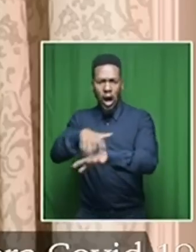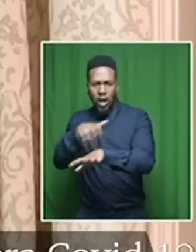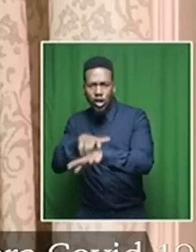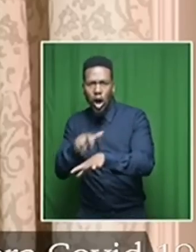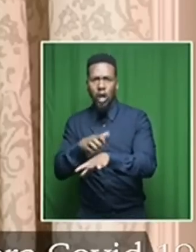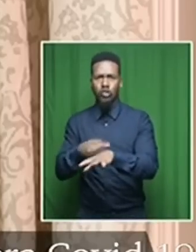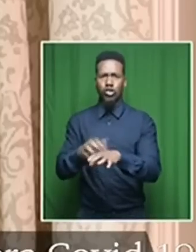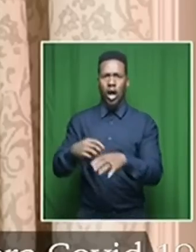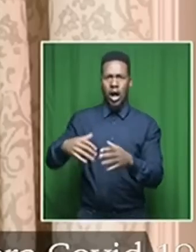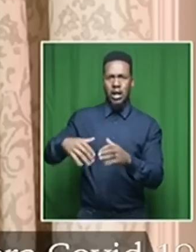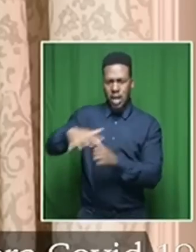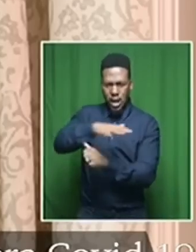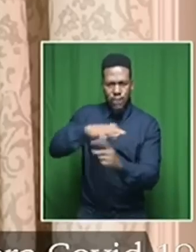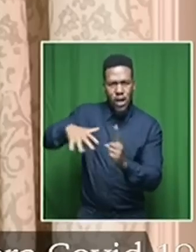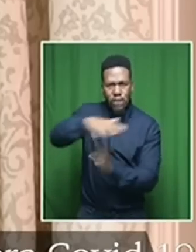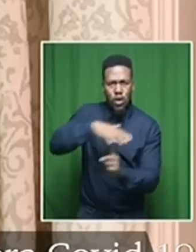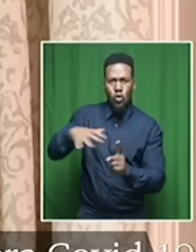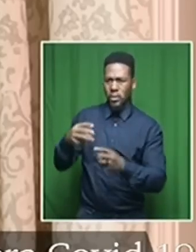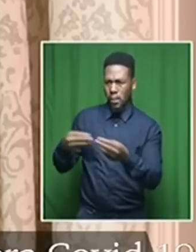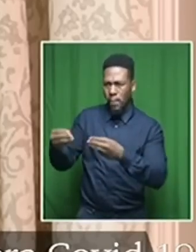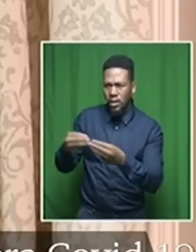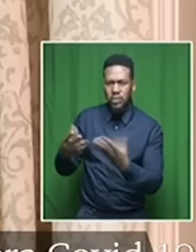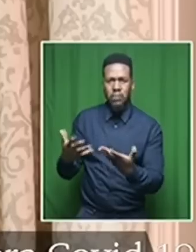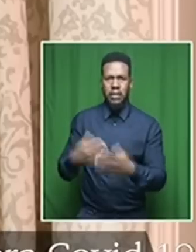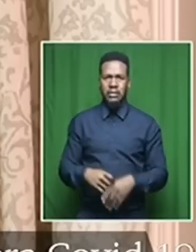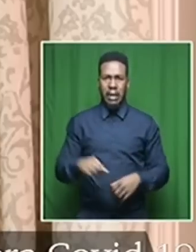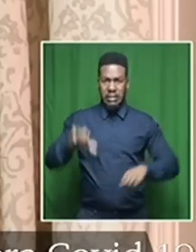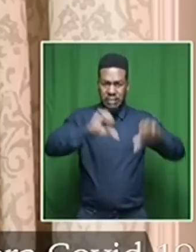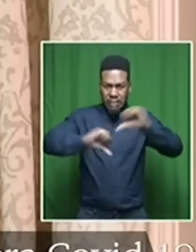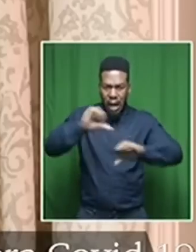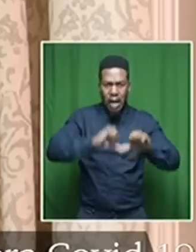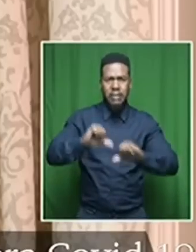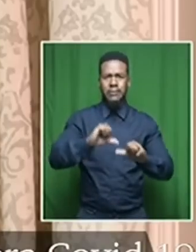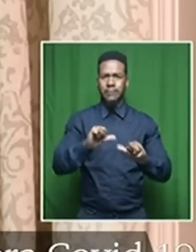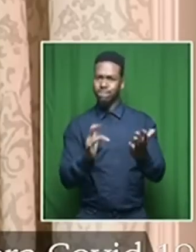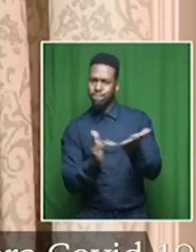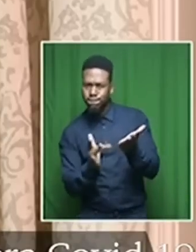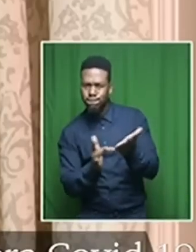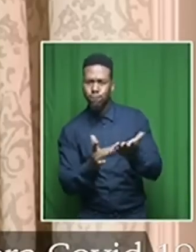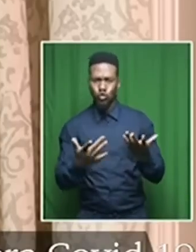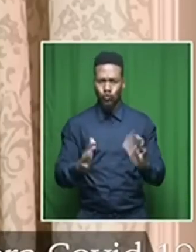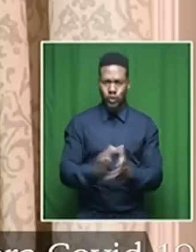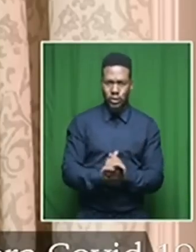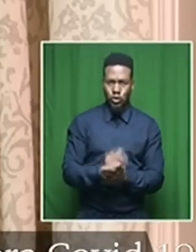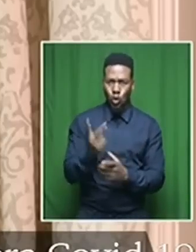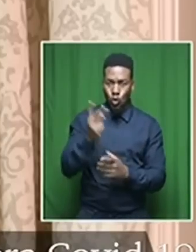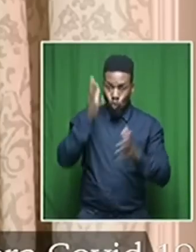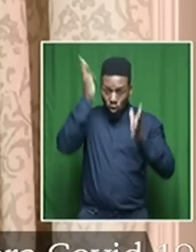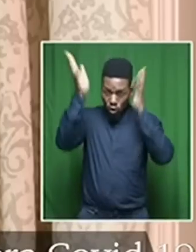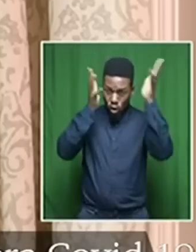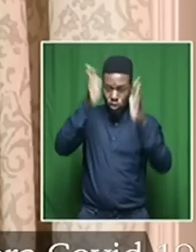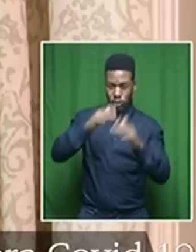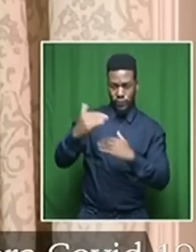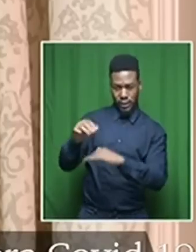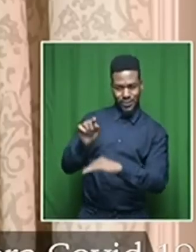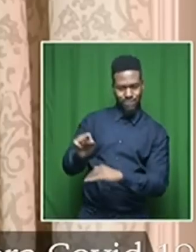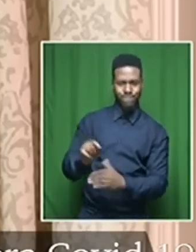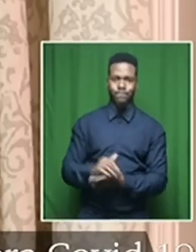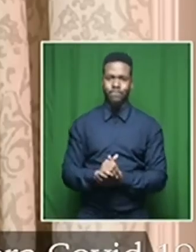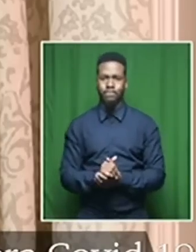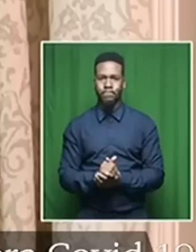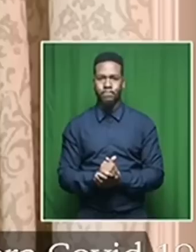management and conservation, science and innovation, and the creative sector. This